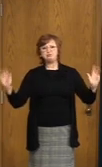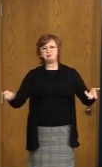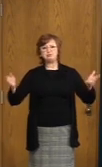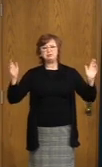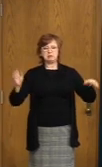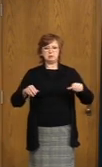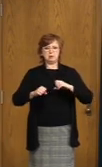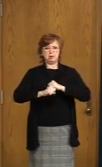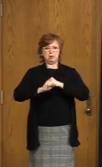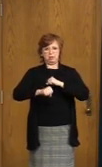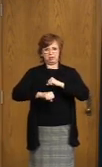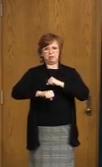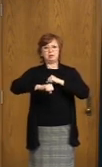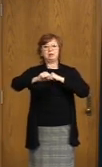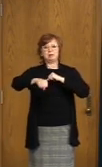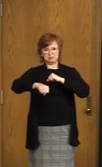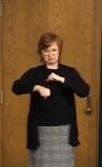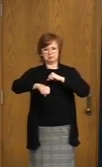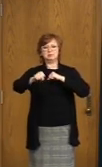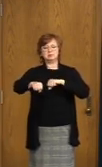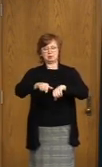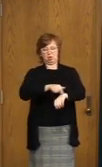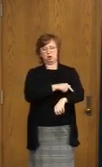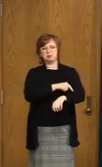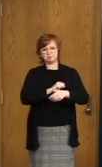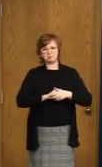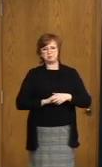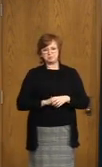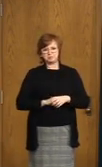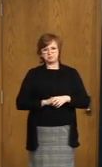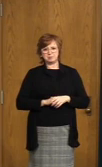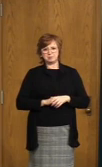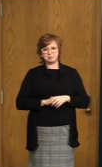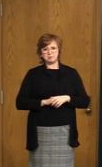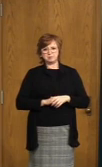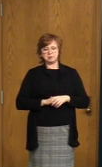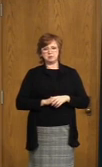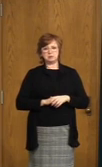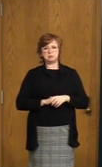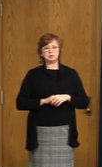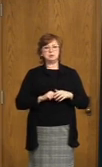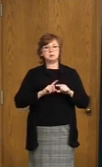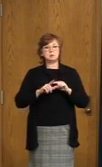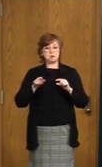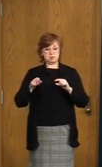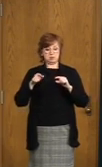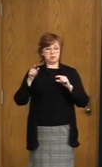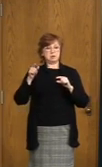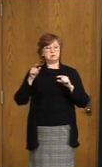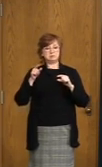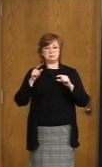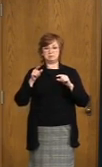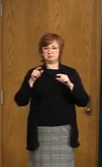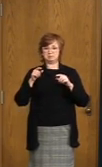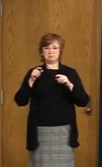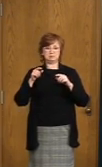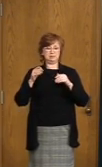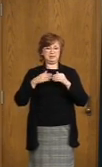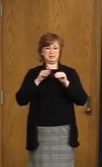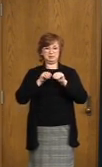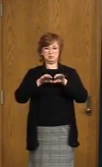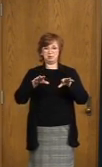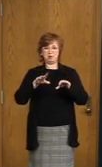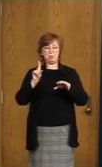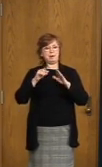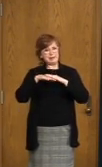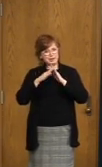well-intentioned gatherings, even small numbers, the transmission risk is higher with the same number of people in households. Having said that,